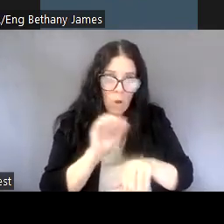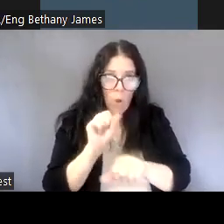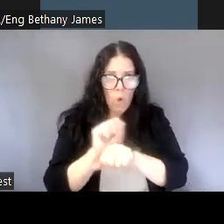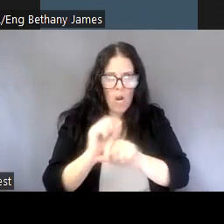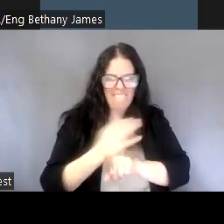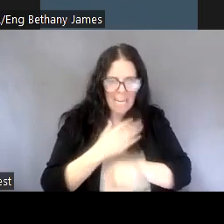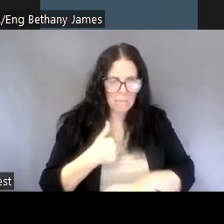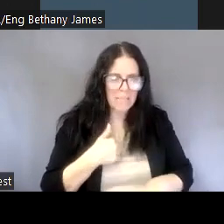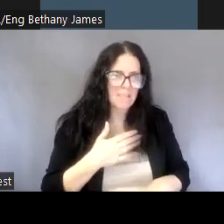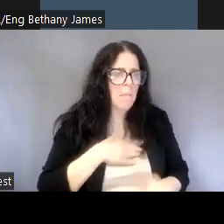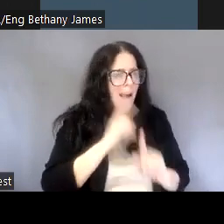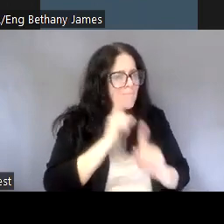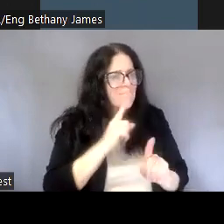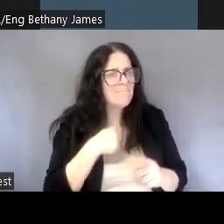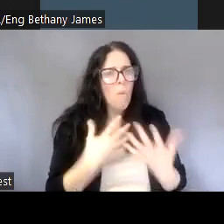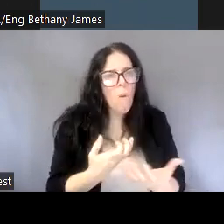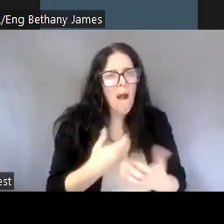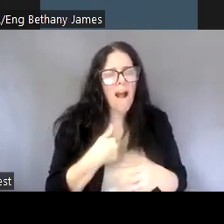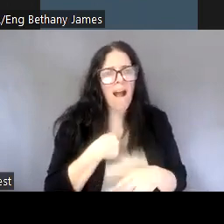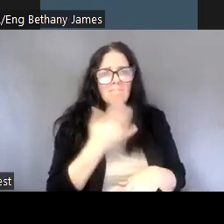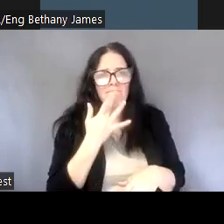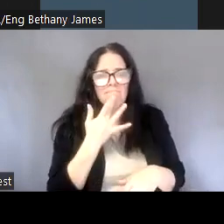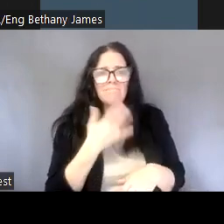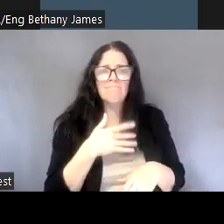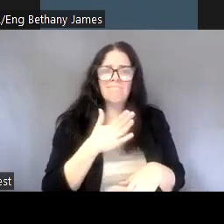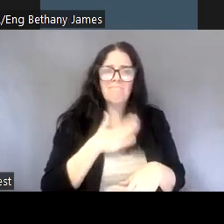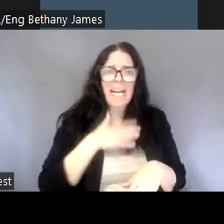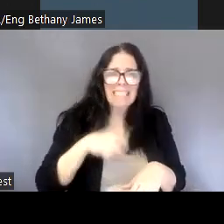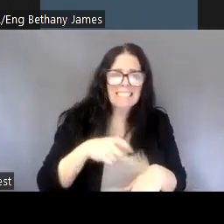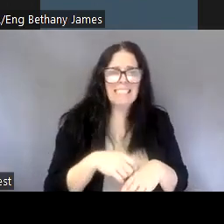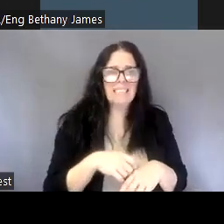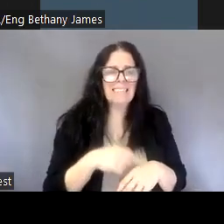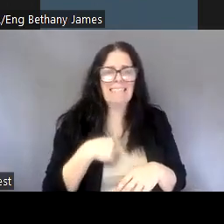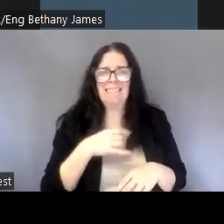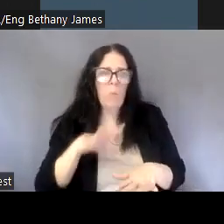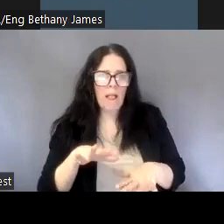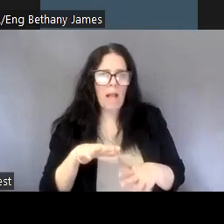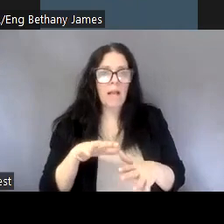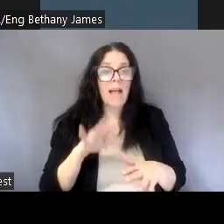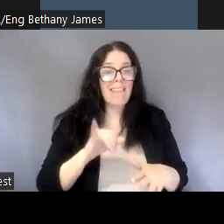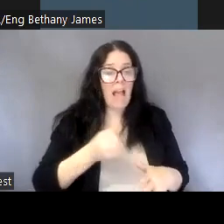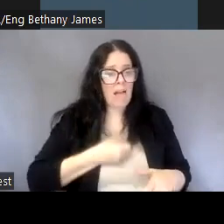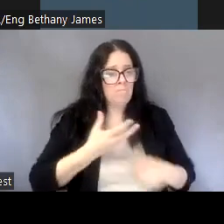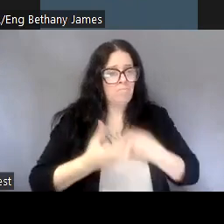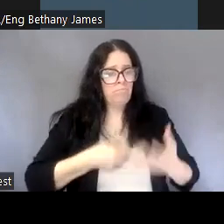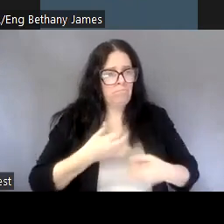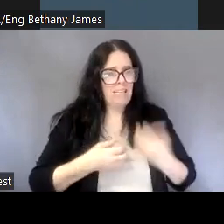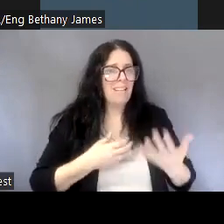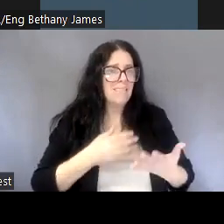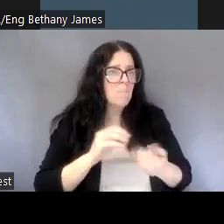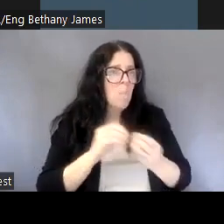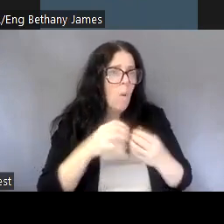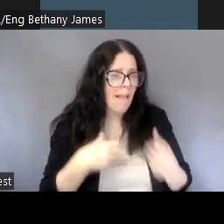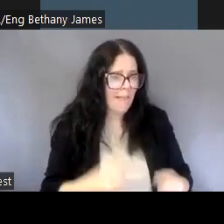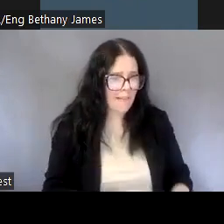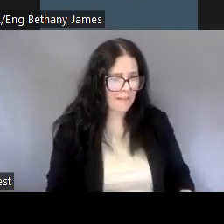What are their wants? What are their needs? What are their dislikes? And all those things lead to well-being. Now, what I always say to workers,